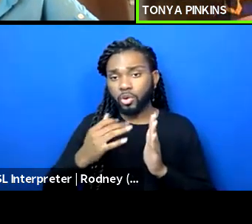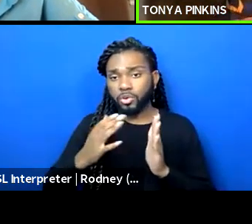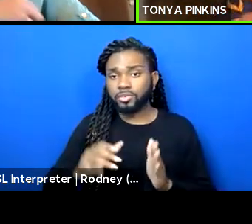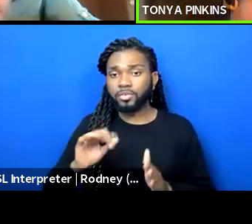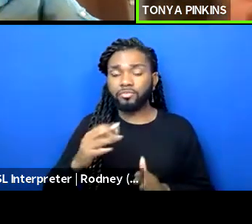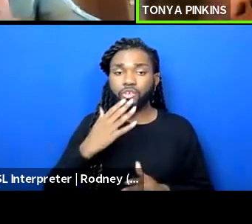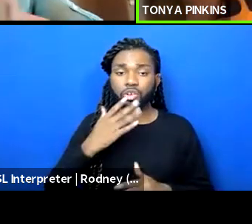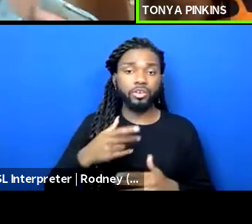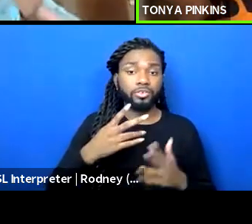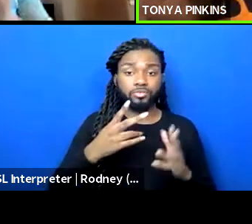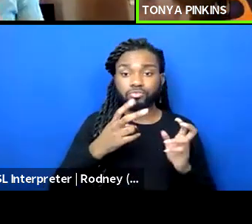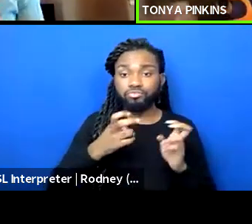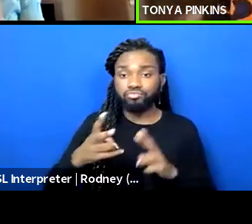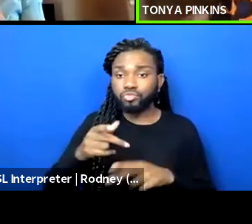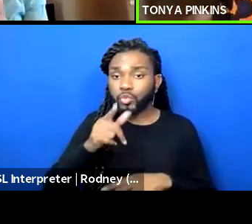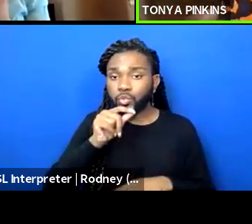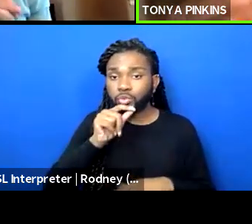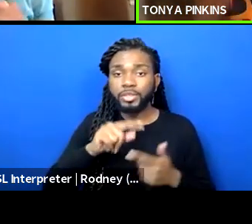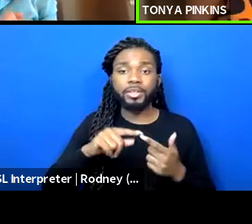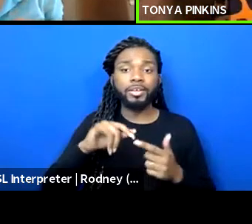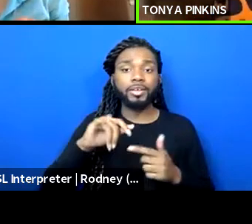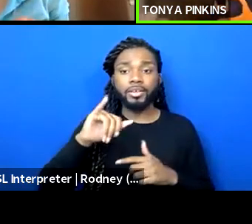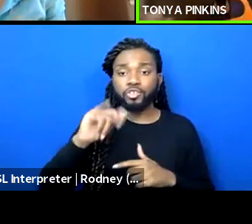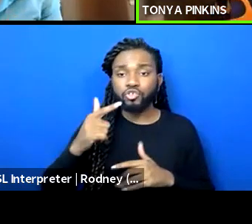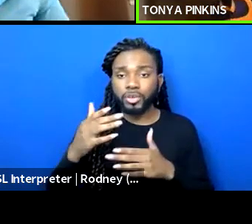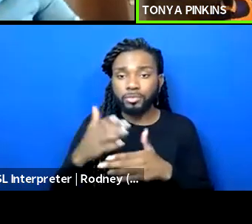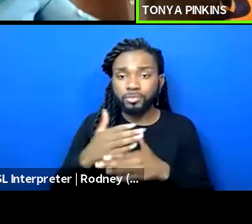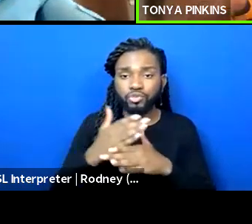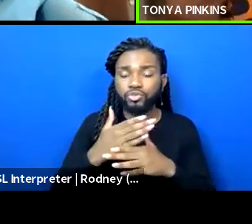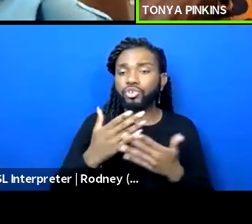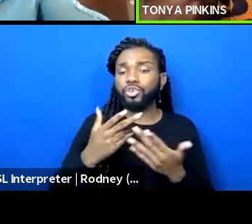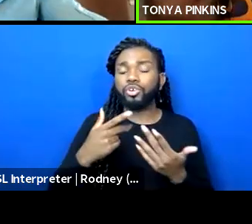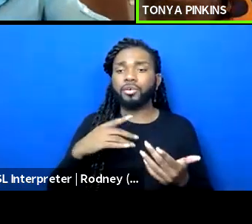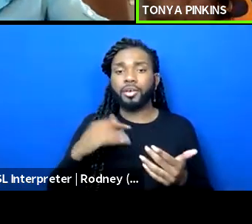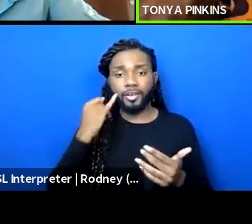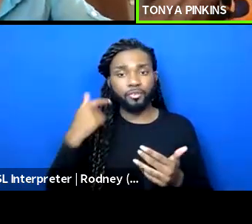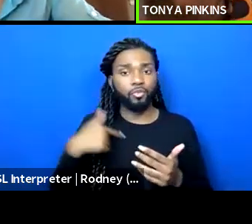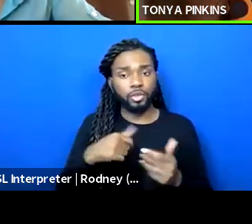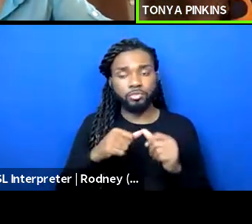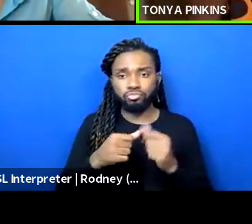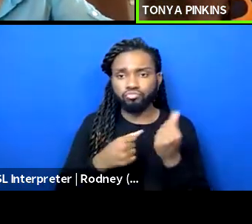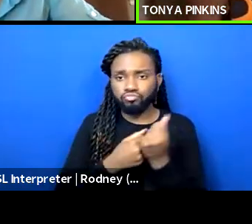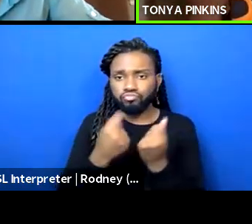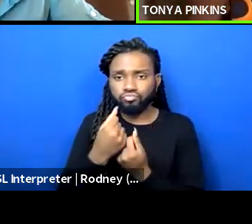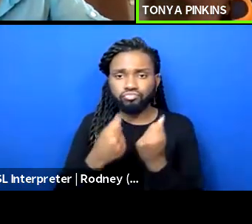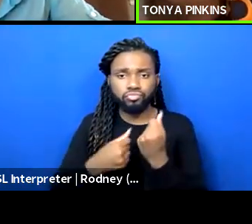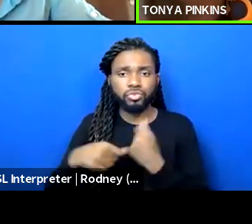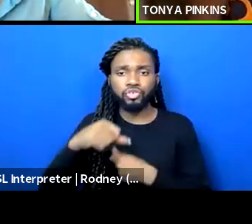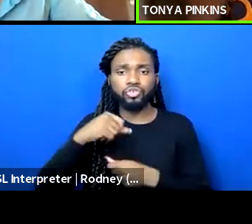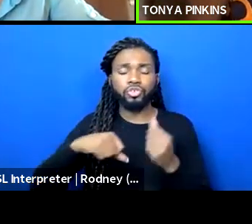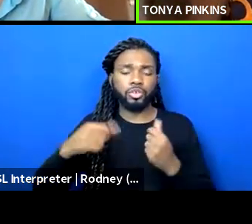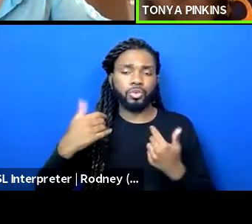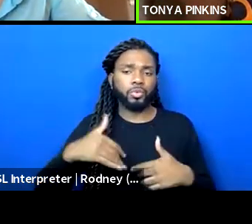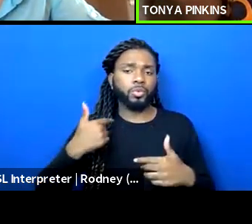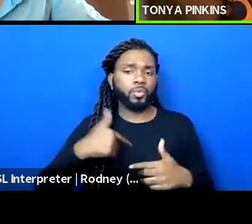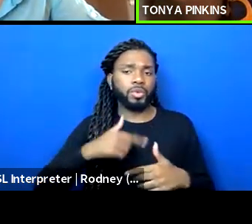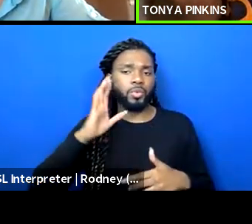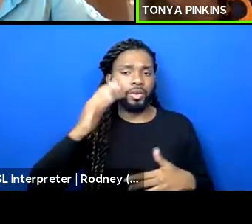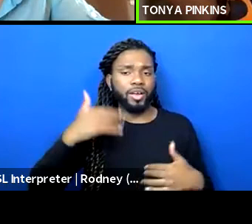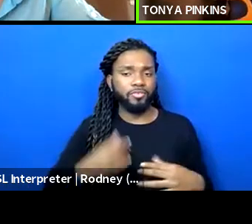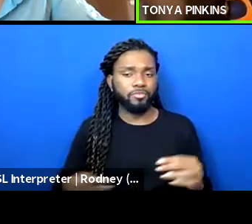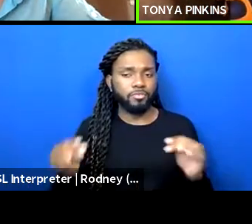retweeting, we Instagramming, if we just kept uplifting one another, we would have so much more